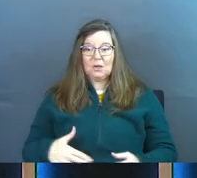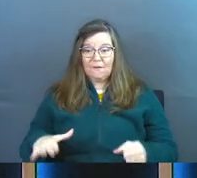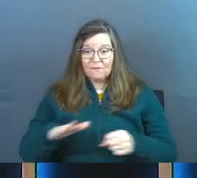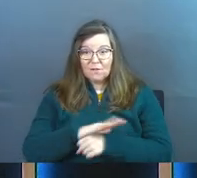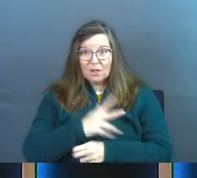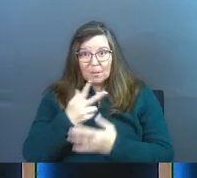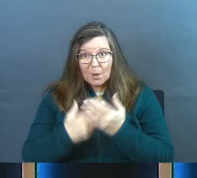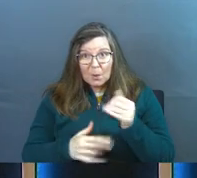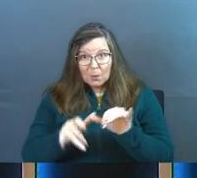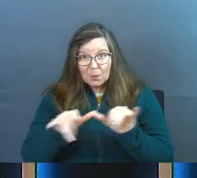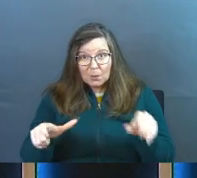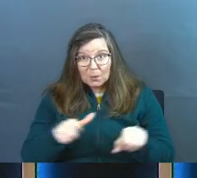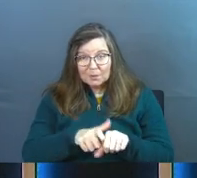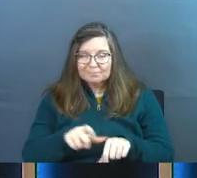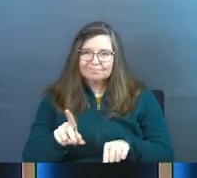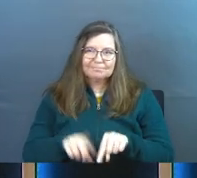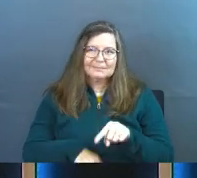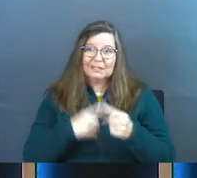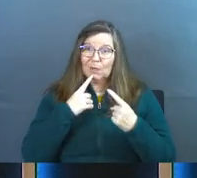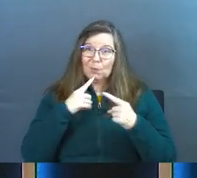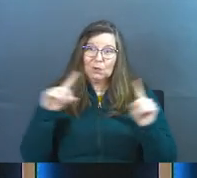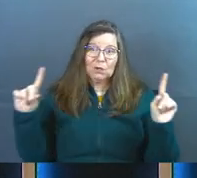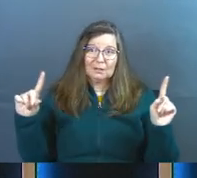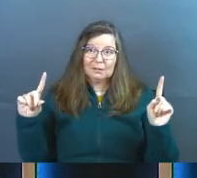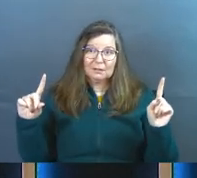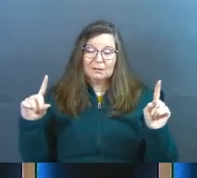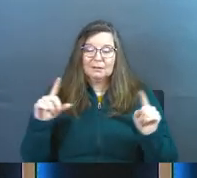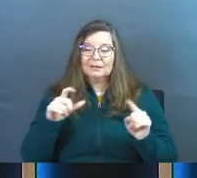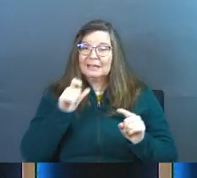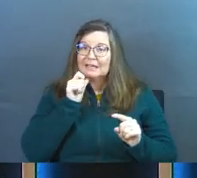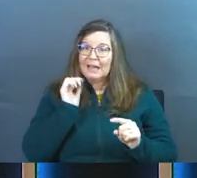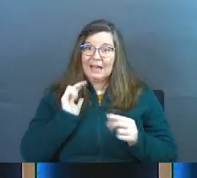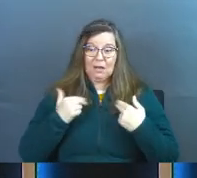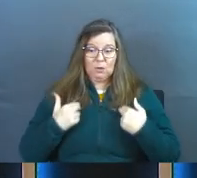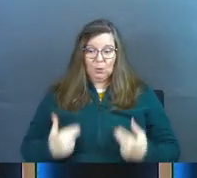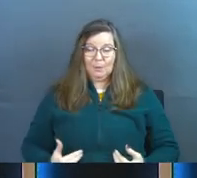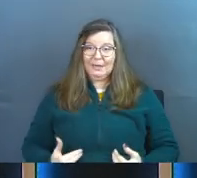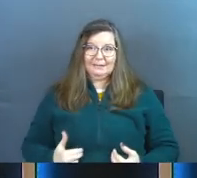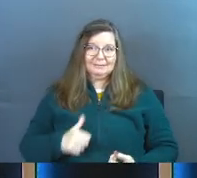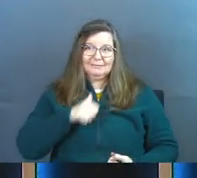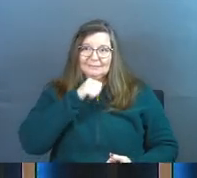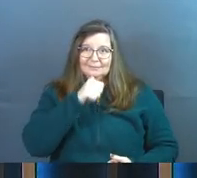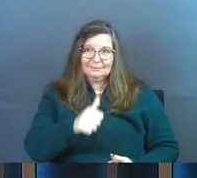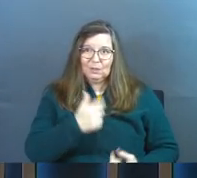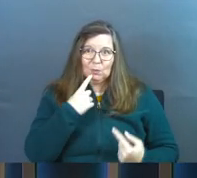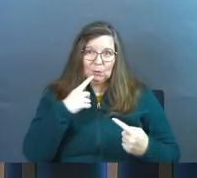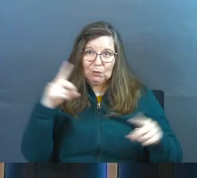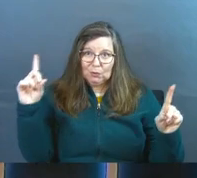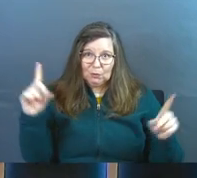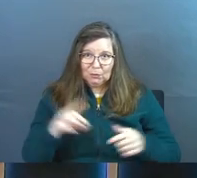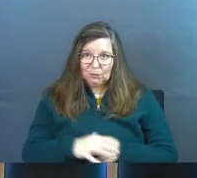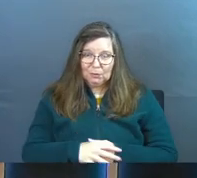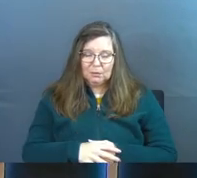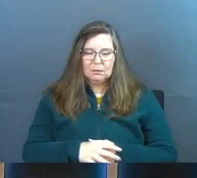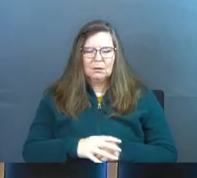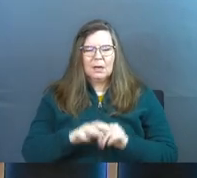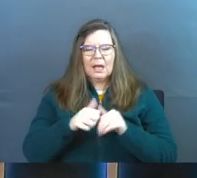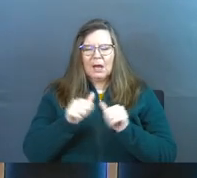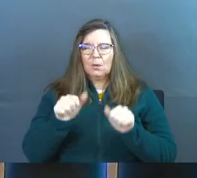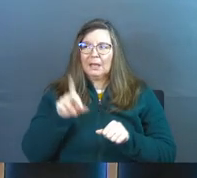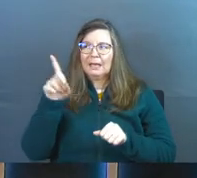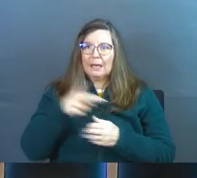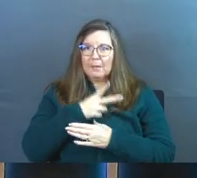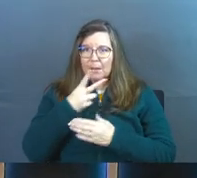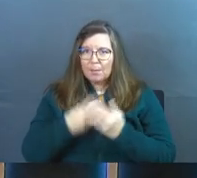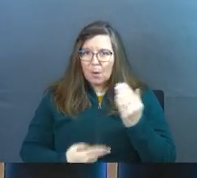Full of both doesn't work. Not in our humanity. It doesn't work. How can he